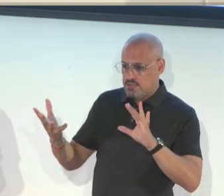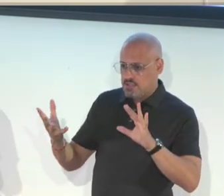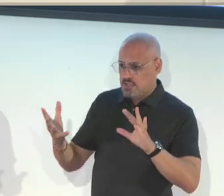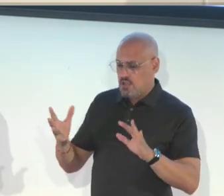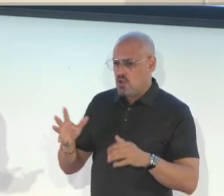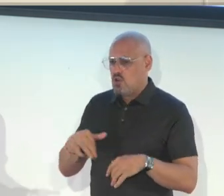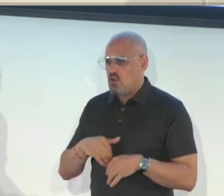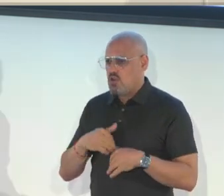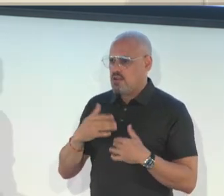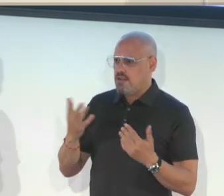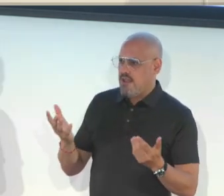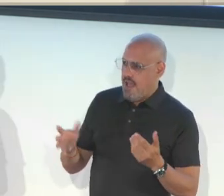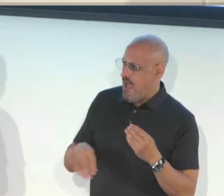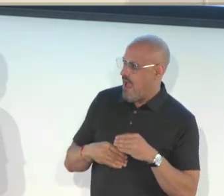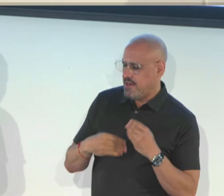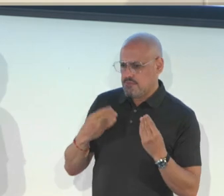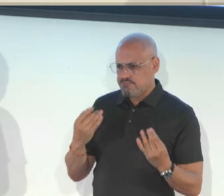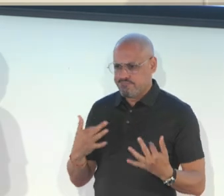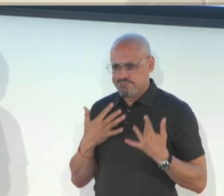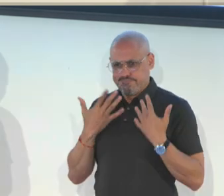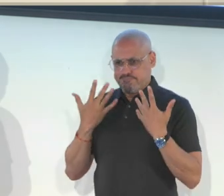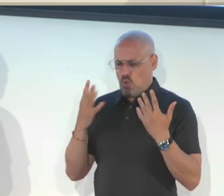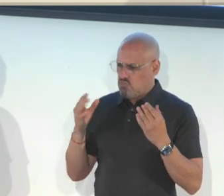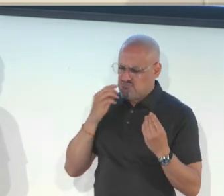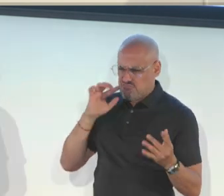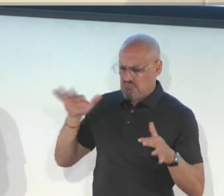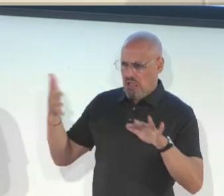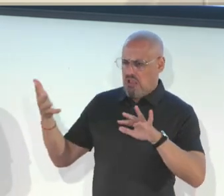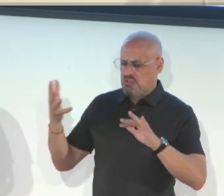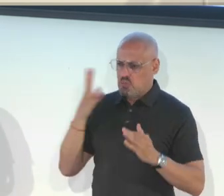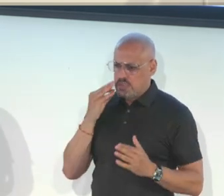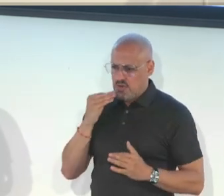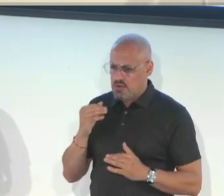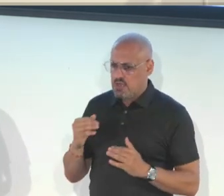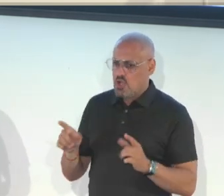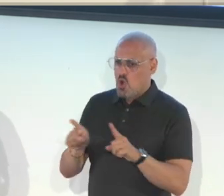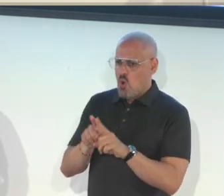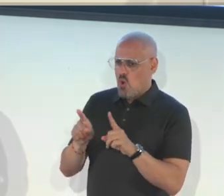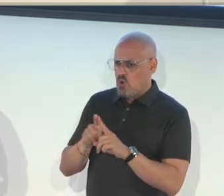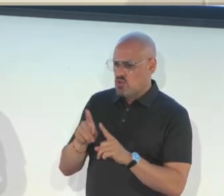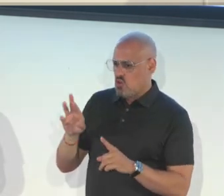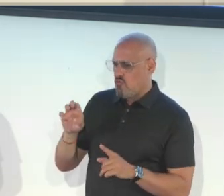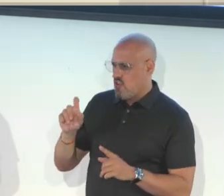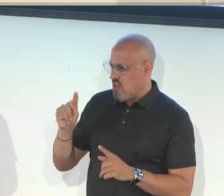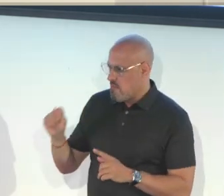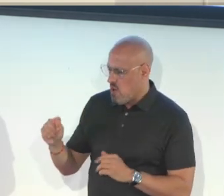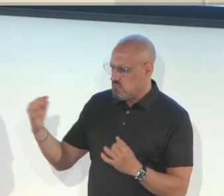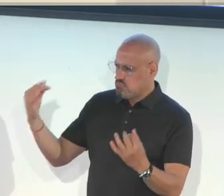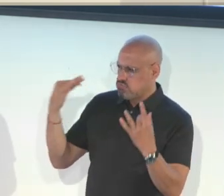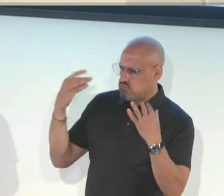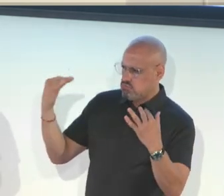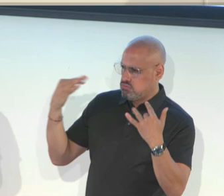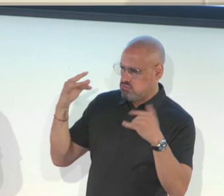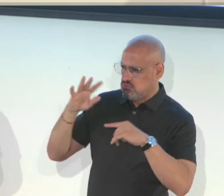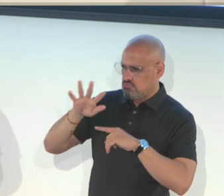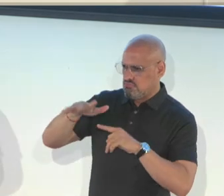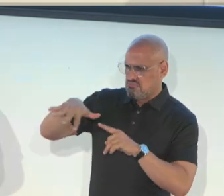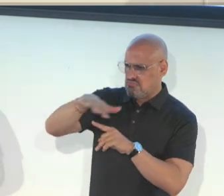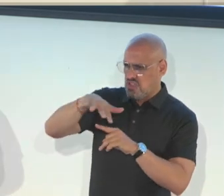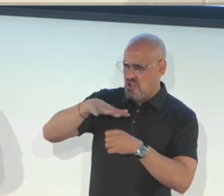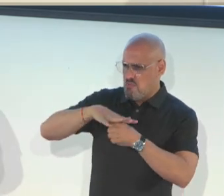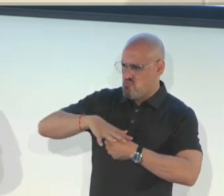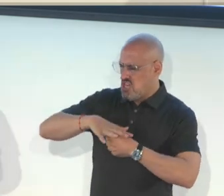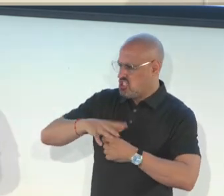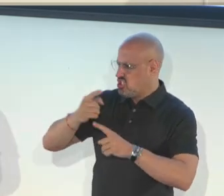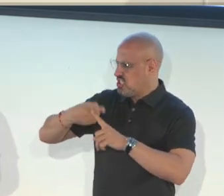clarity or adding chaos to what we're experiencing. There are remote sensors that can feed in data about the atmospheric pressure or